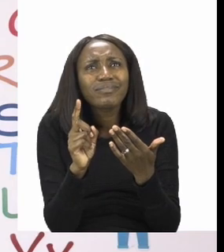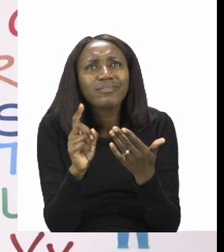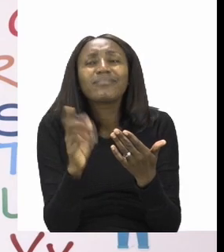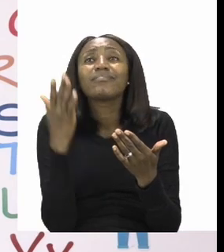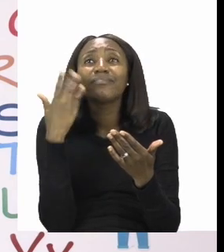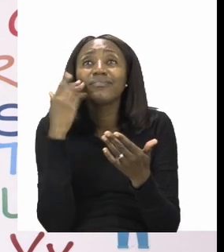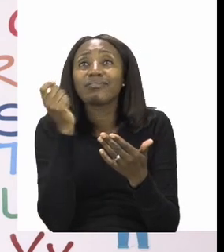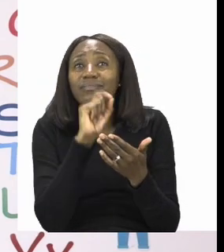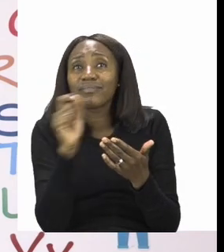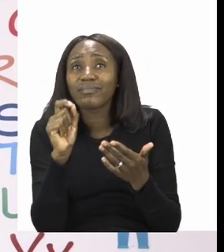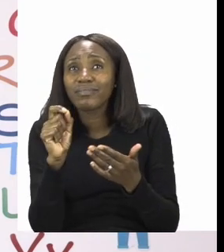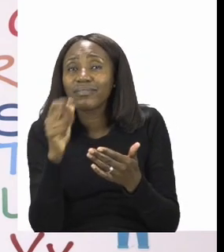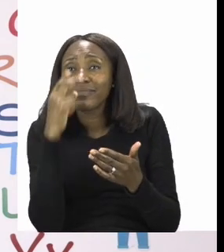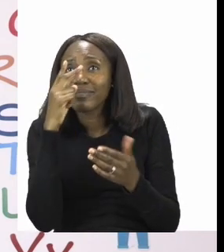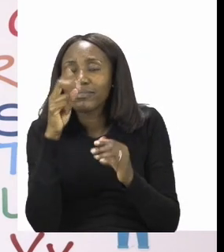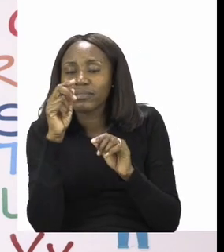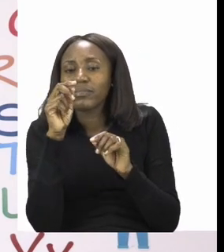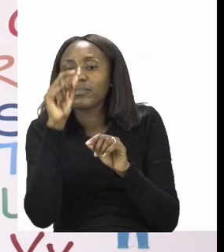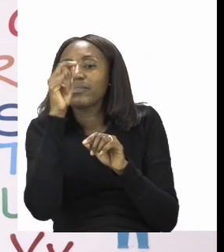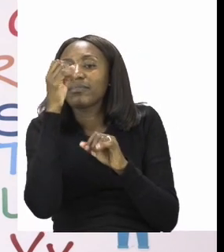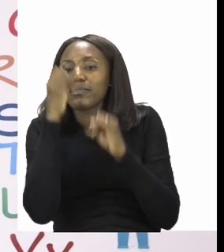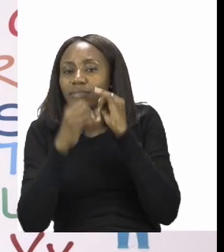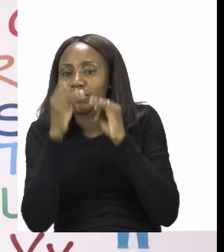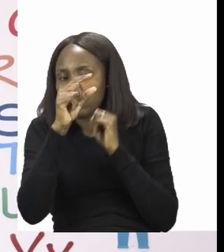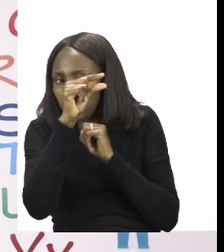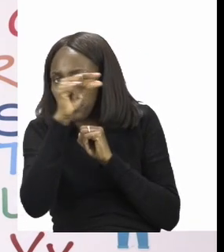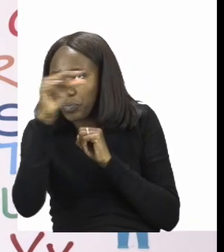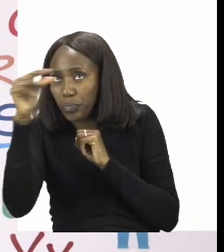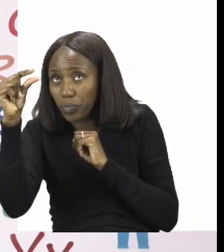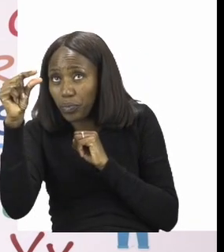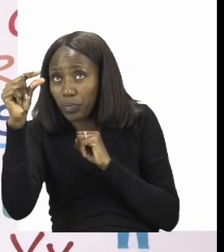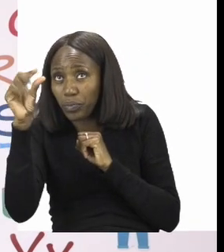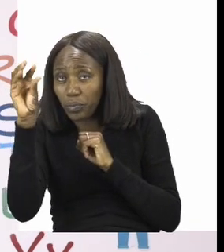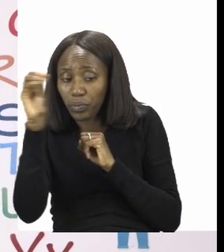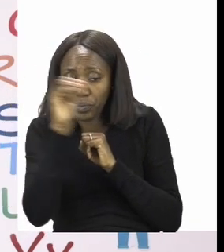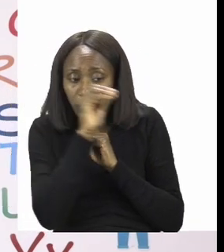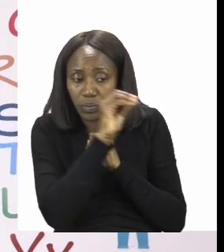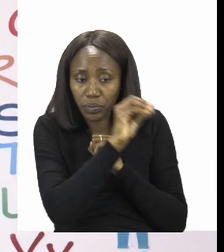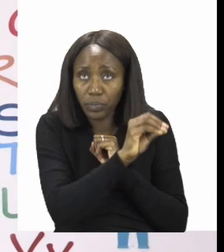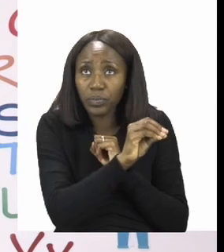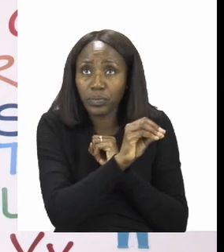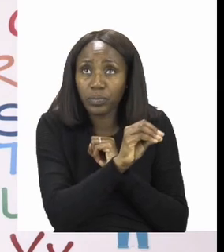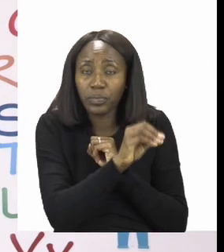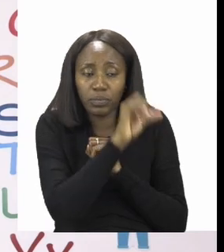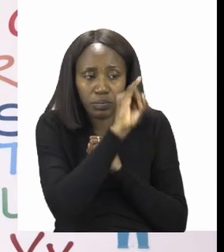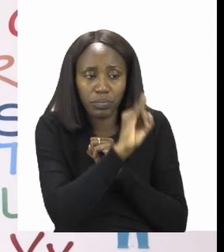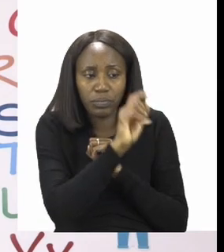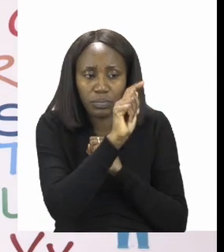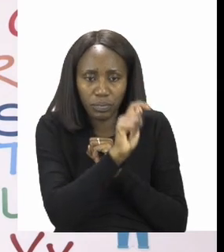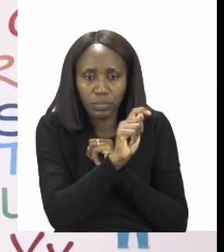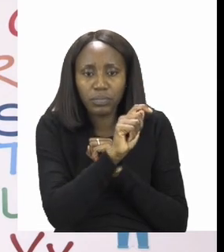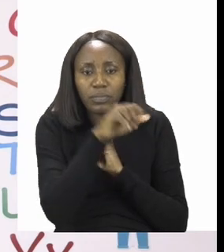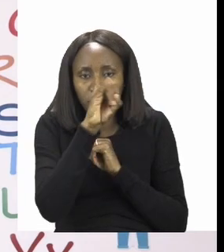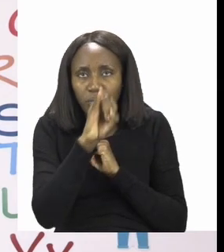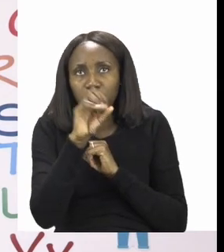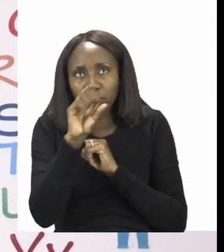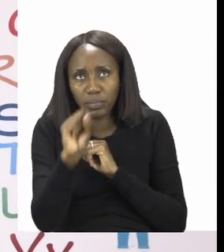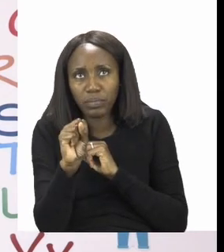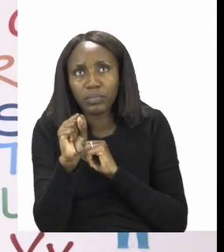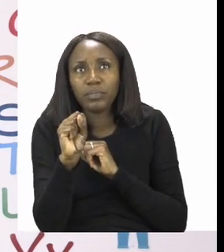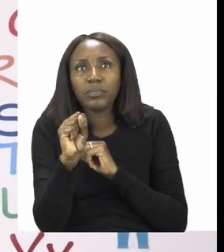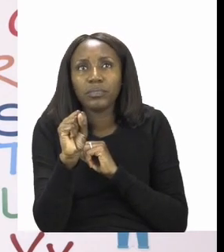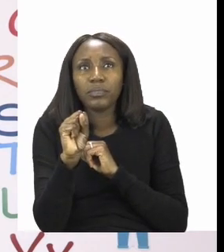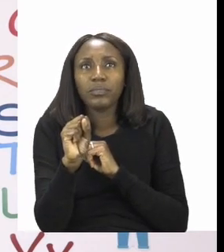sentence, you take the last two words and reverse them. It is. Then you go